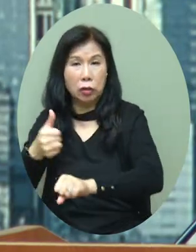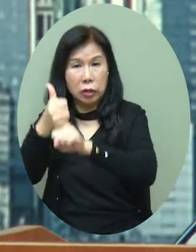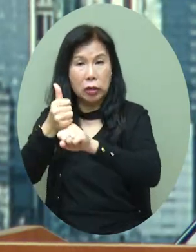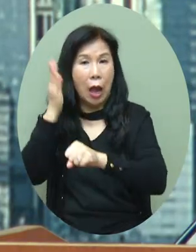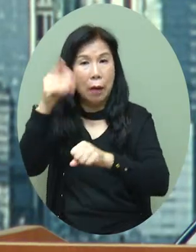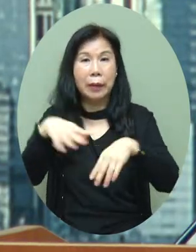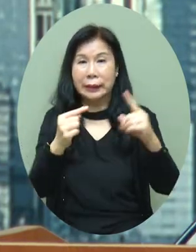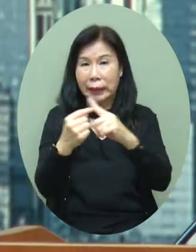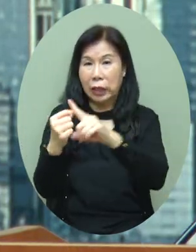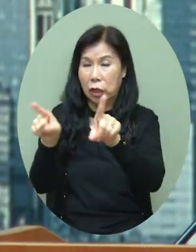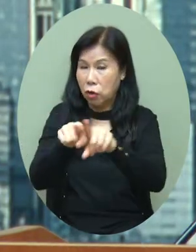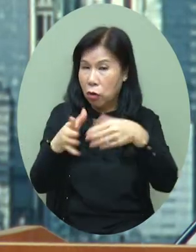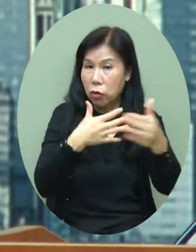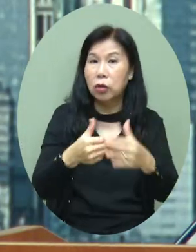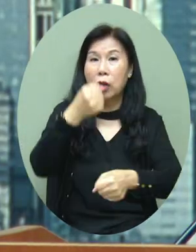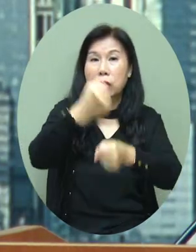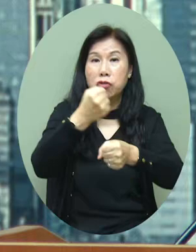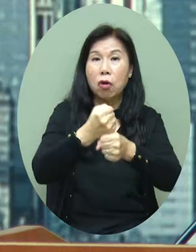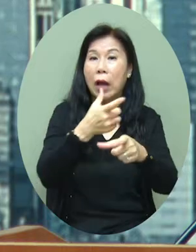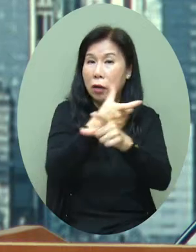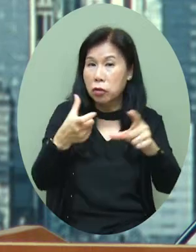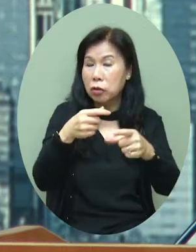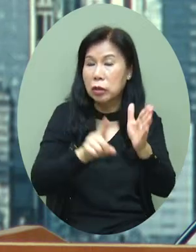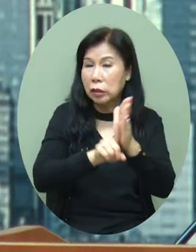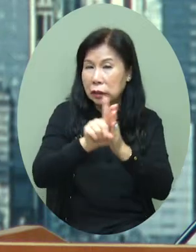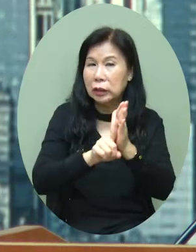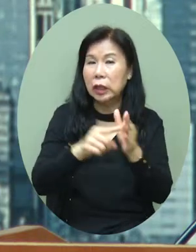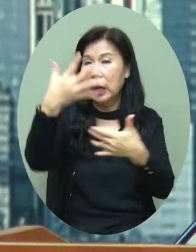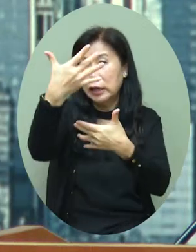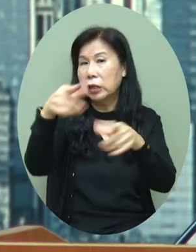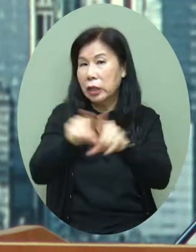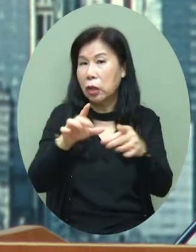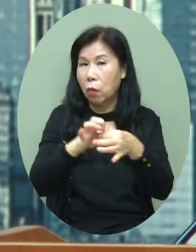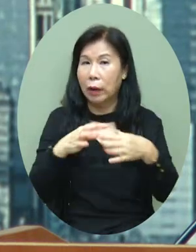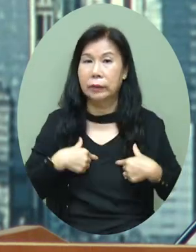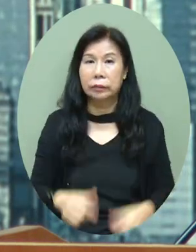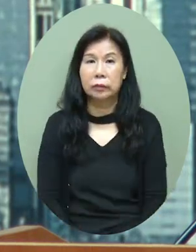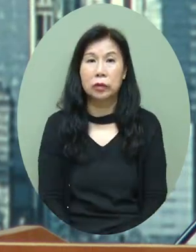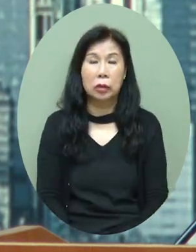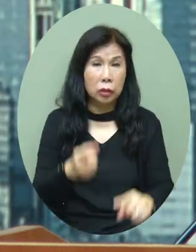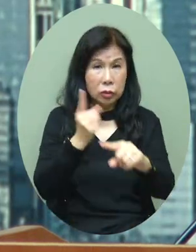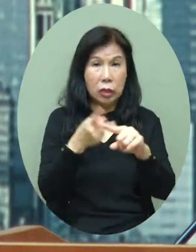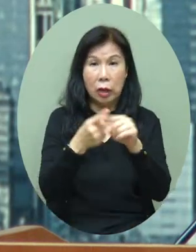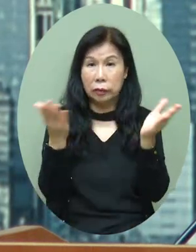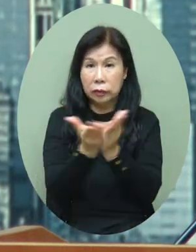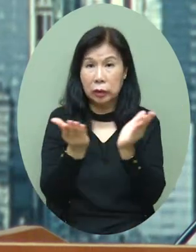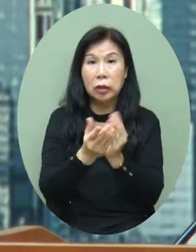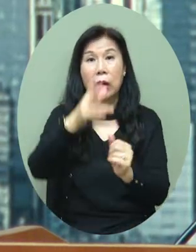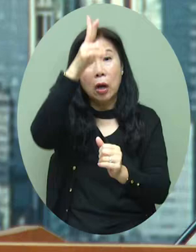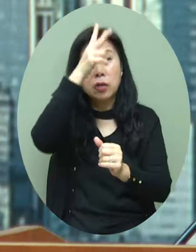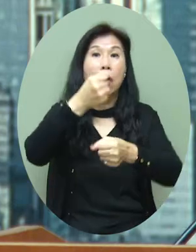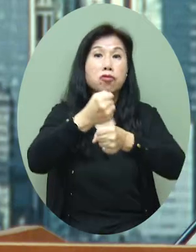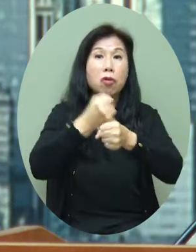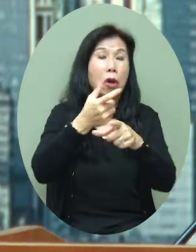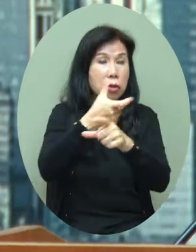the exercise, the government has decided to significantly compress the work timetable and handle this issue at the